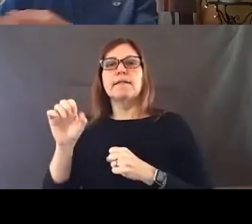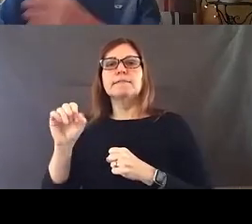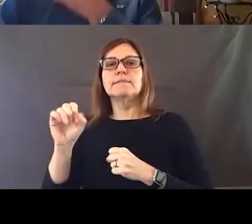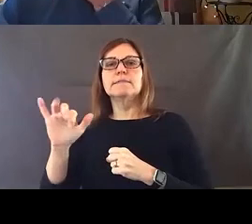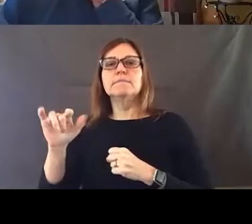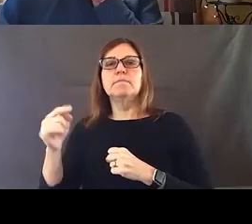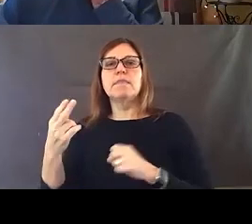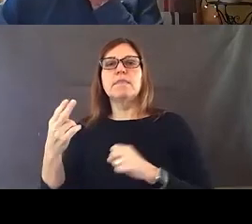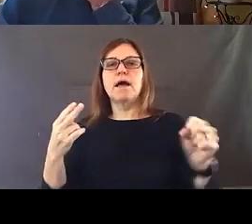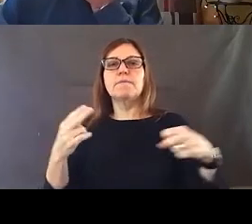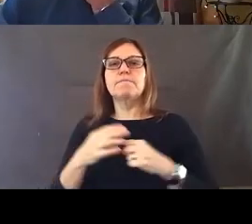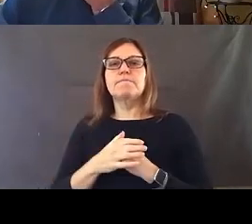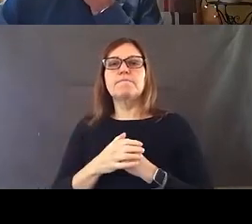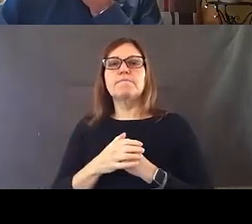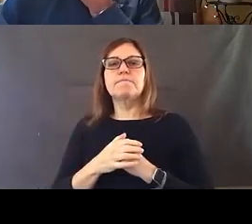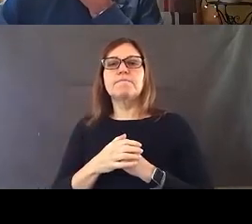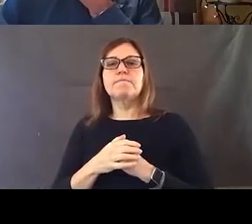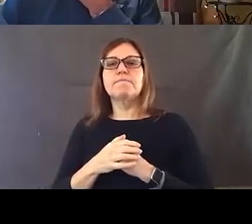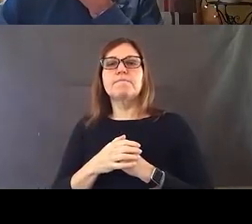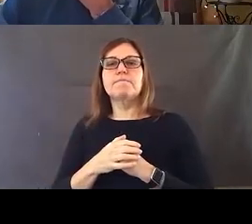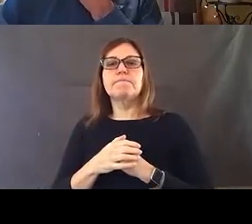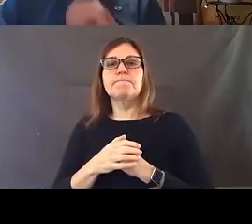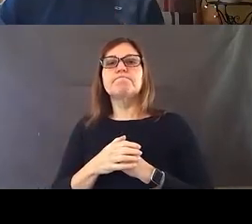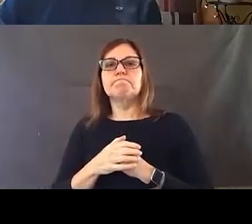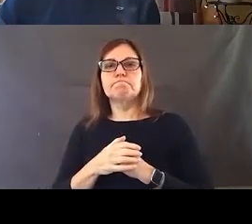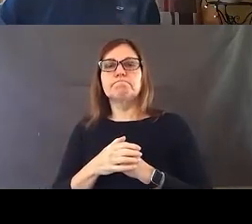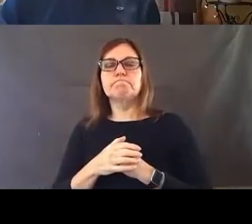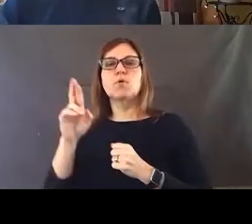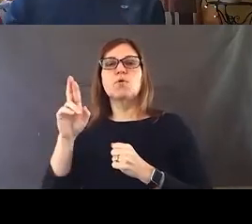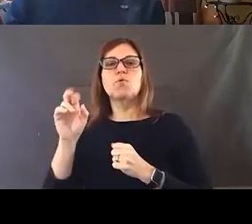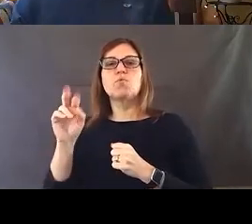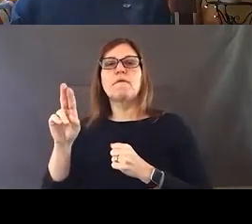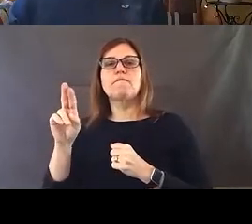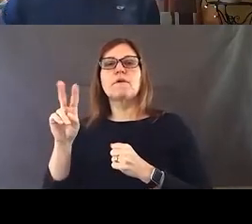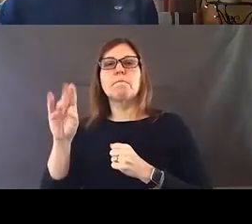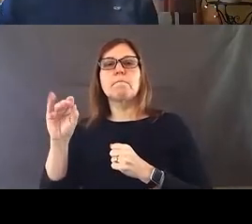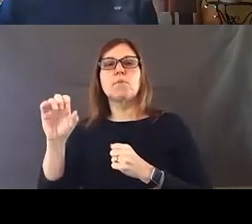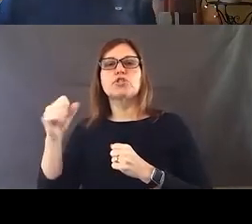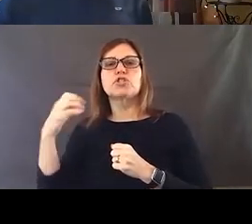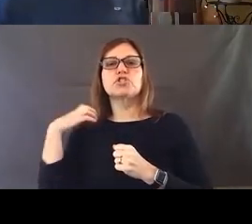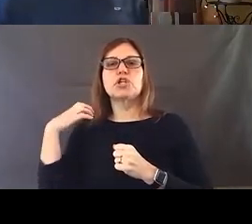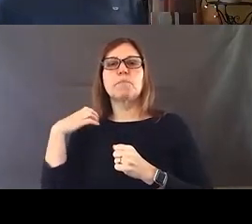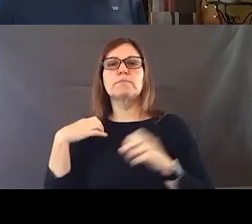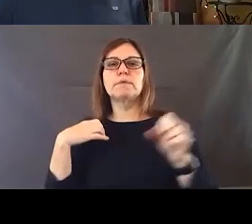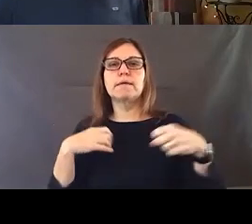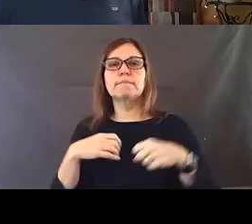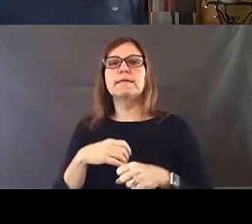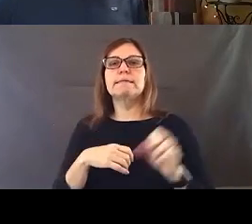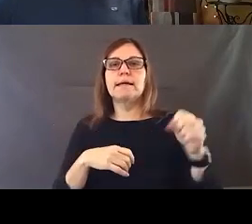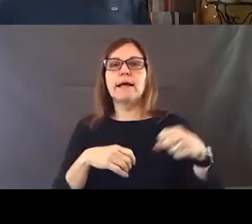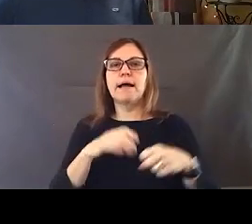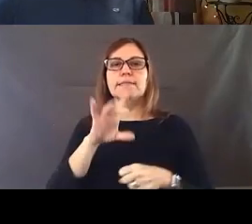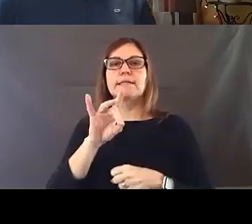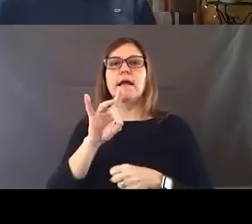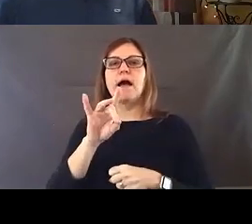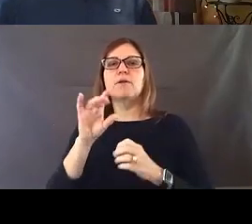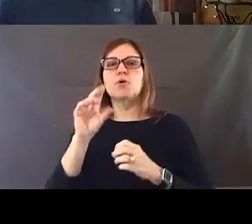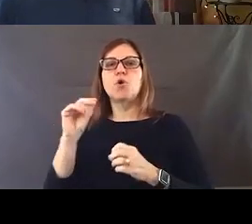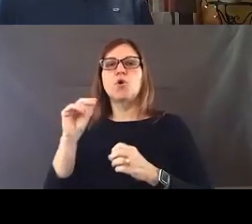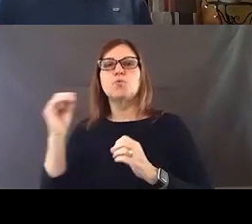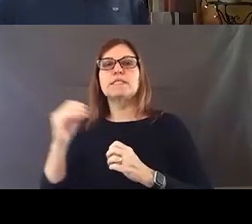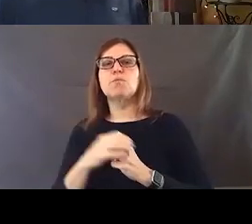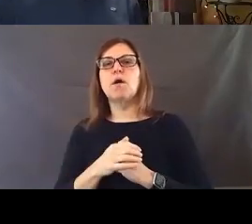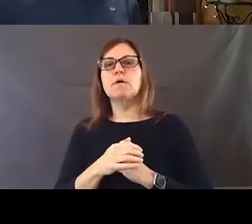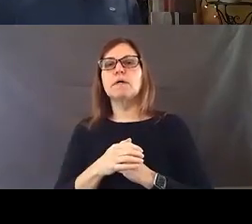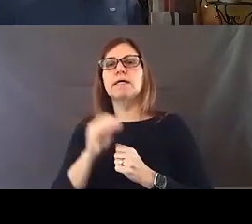Aye. Reverend Burgess, Chair. Aye. Ayes 9, no 0. The bills, having received